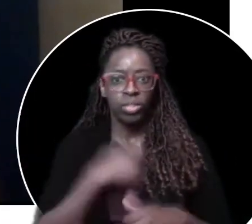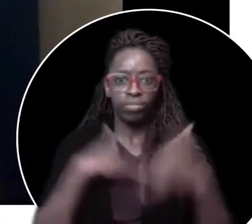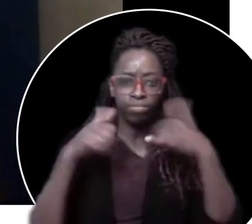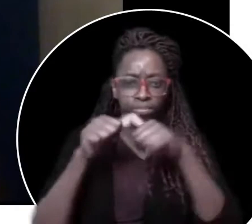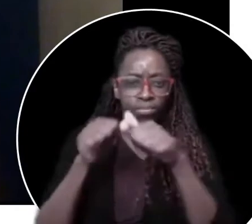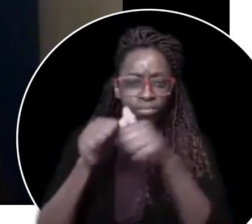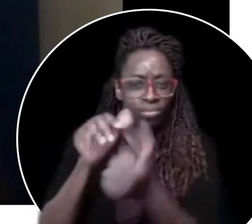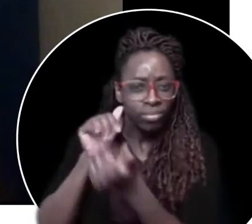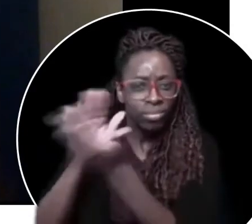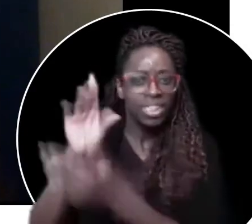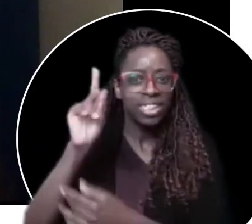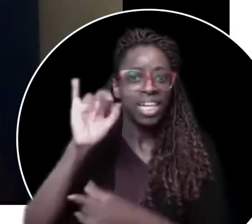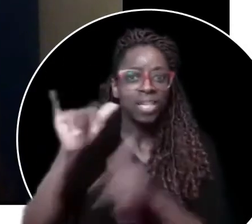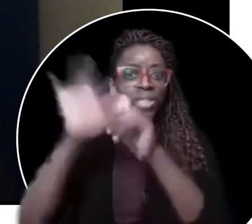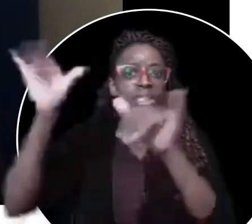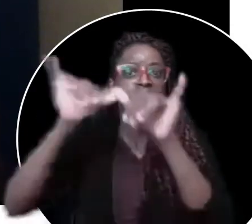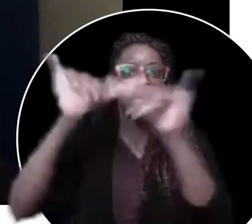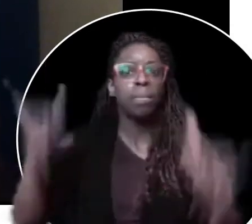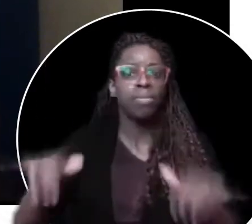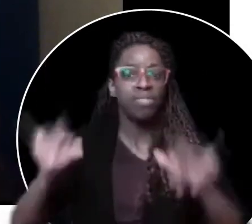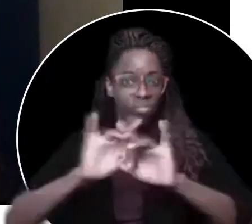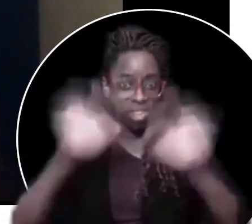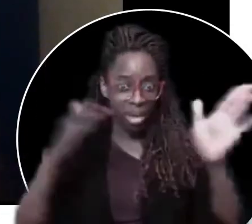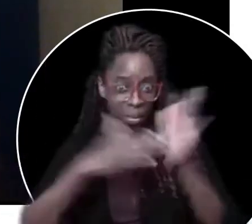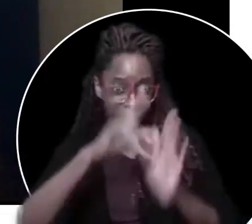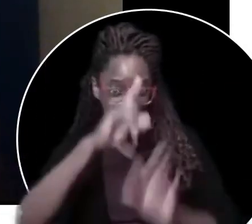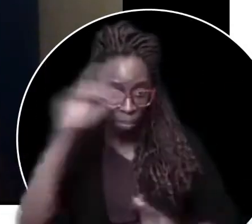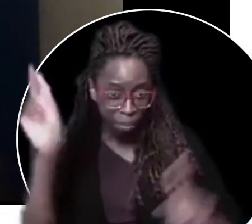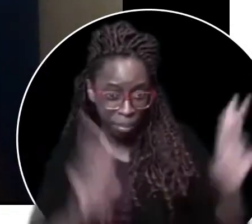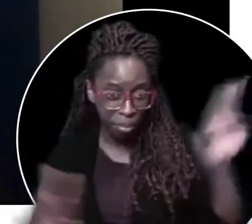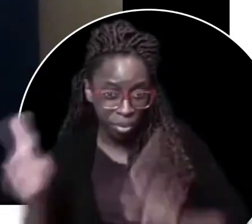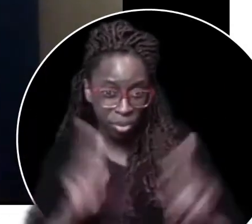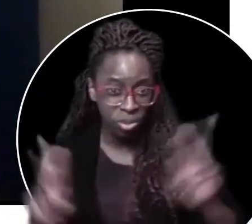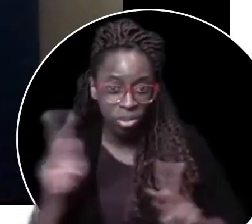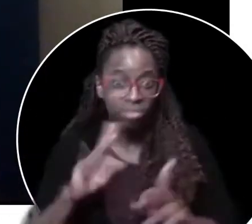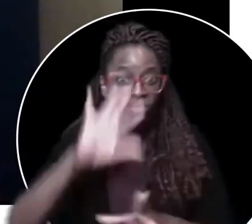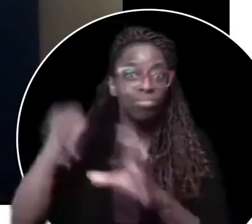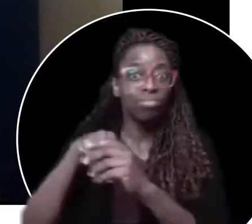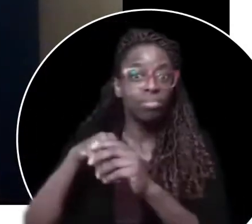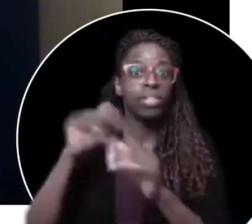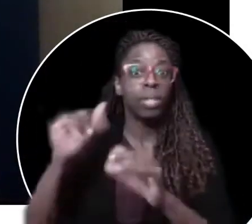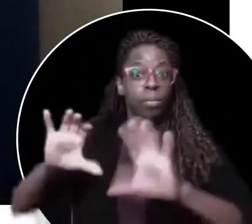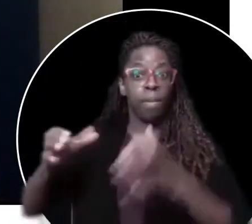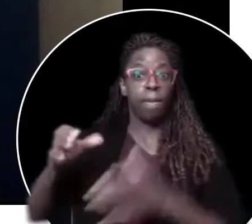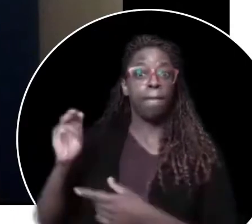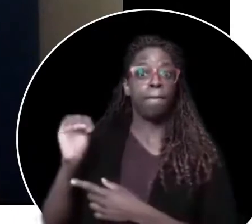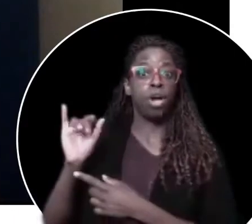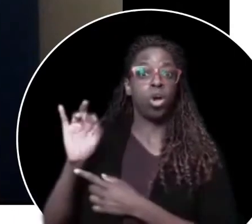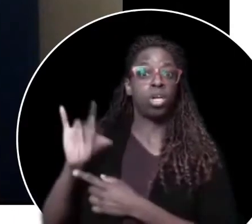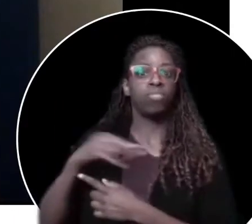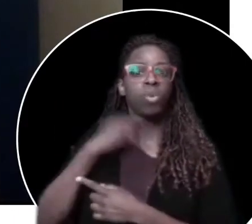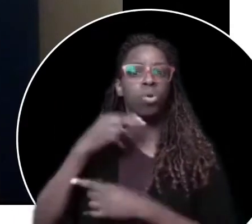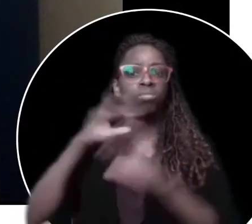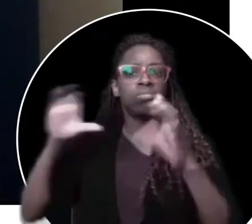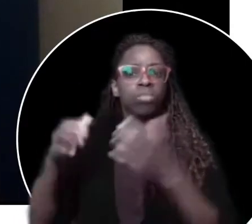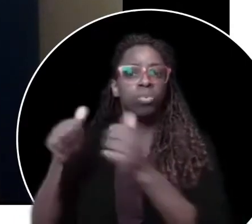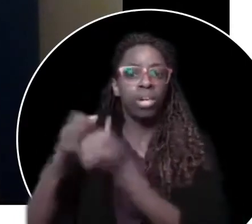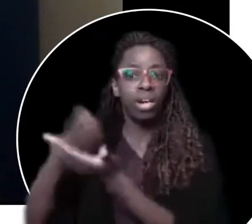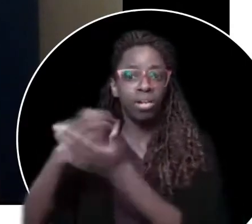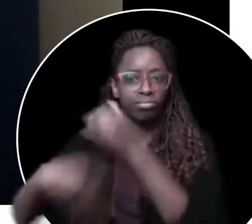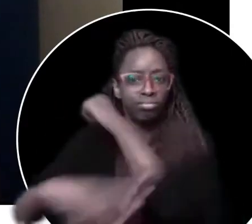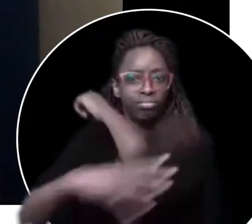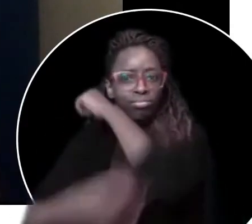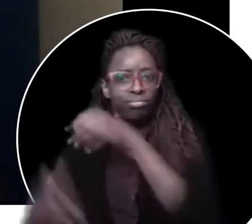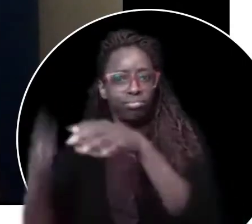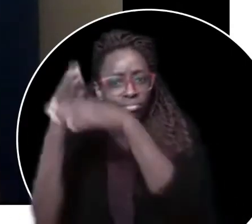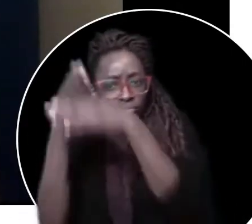is worse, they reproduce it in their organizational structures, through their hiring practices, admissions, and in the